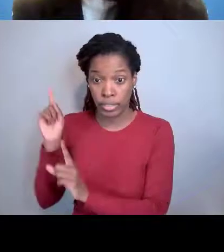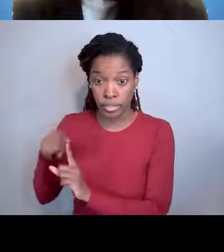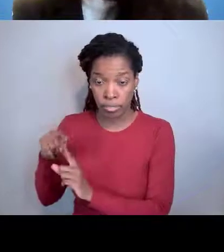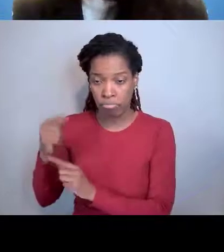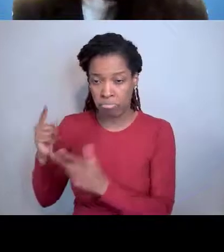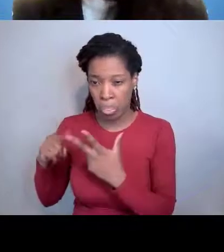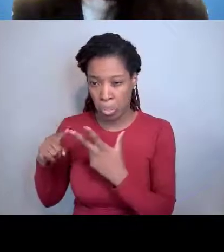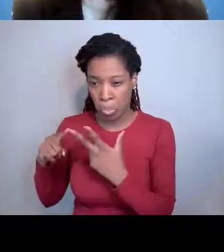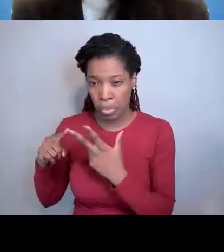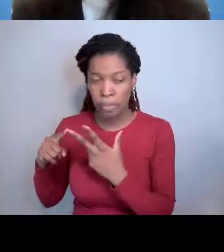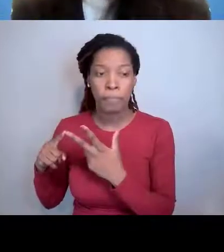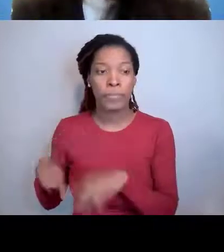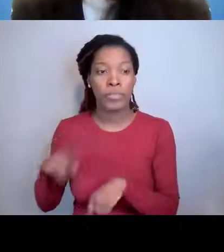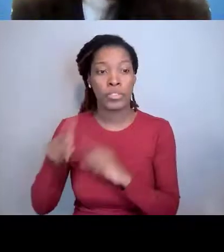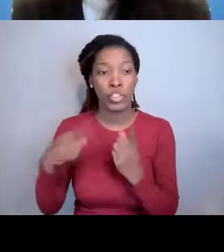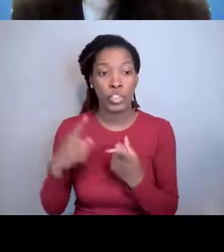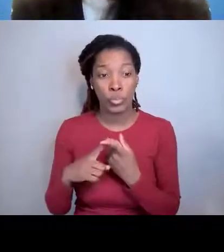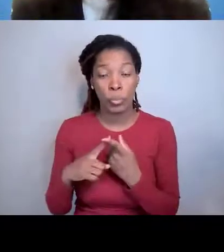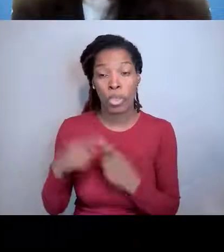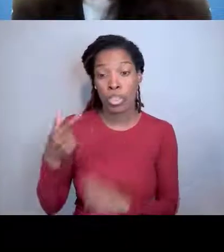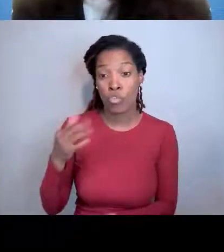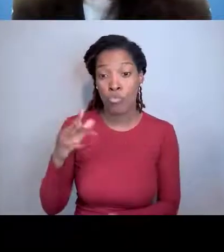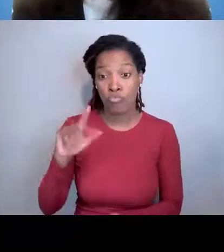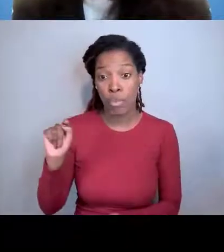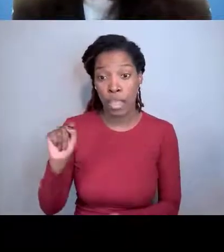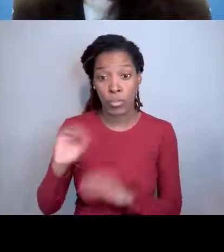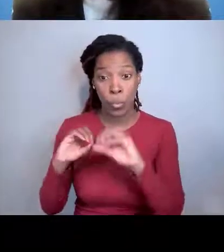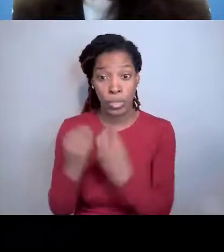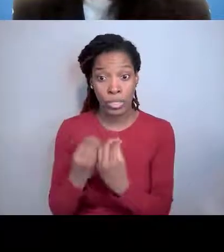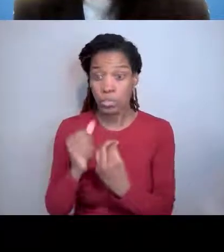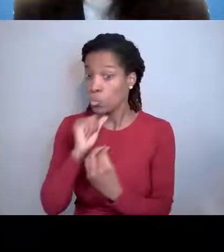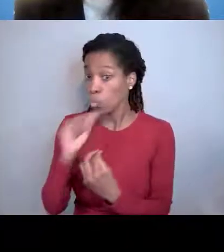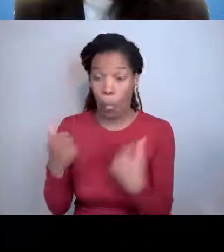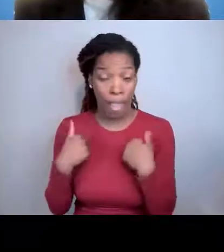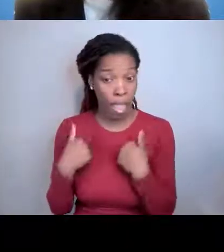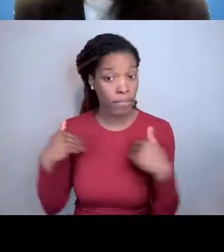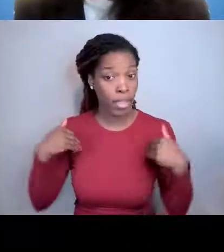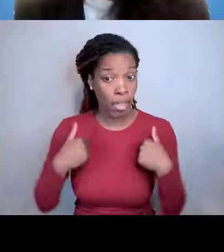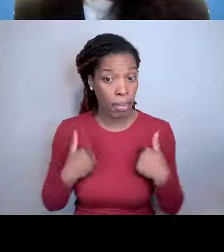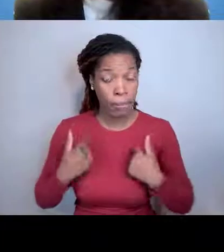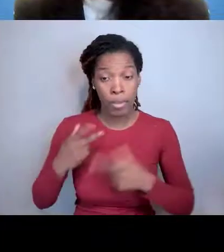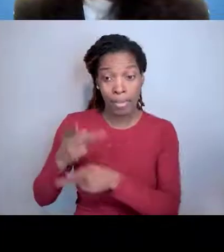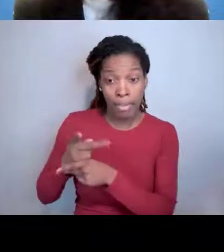grantee organization does not have an animal care and use program or